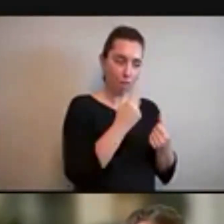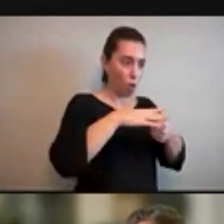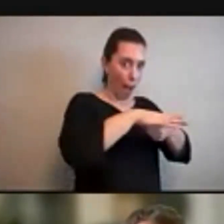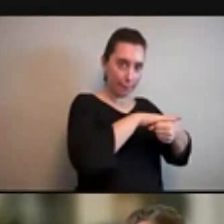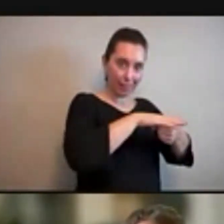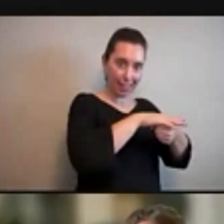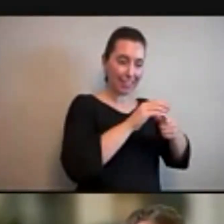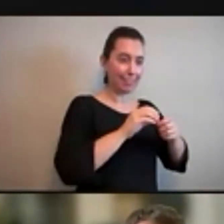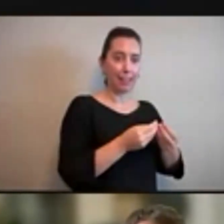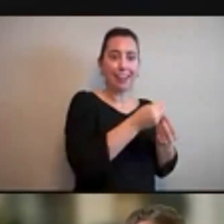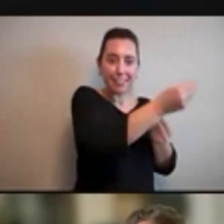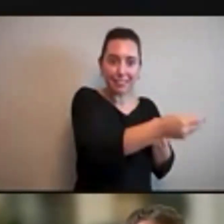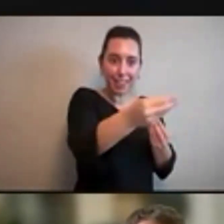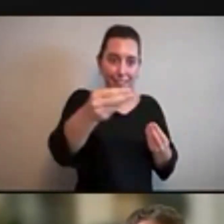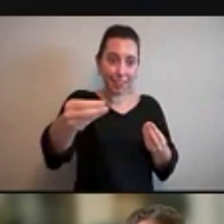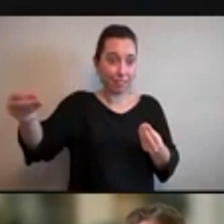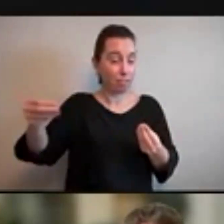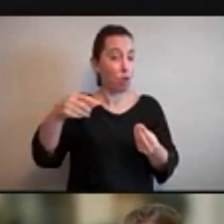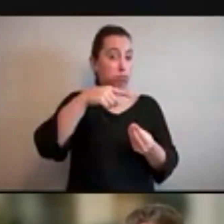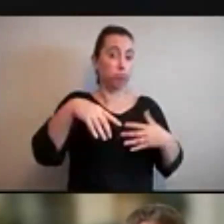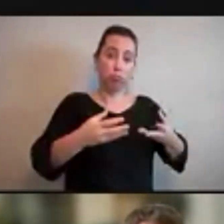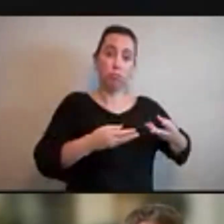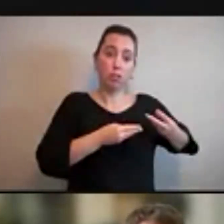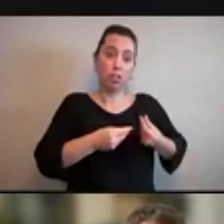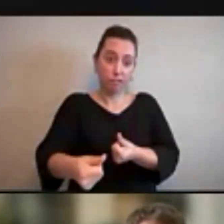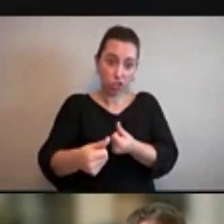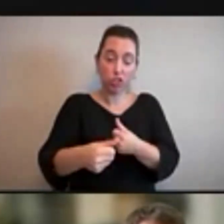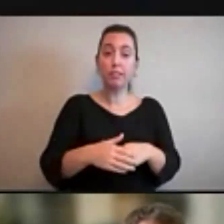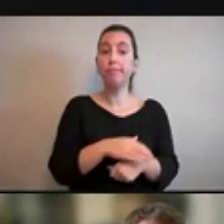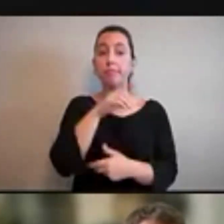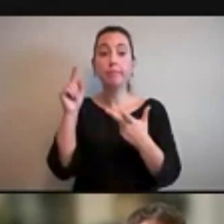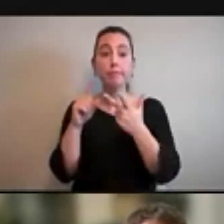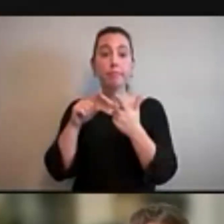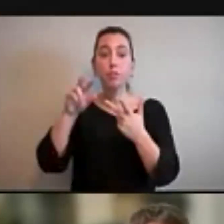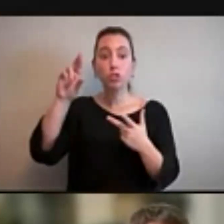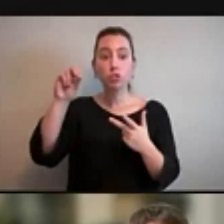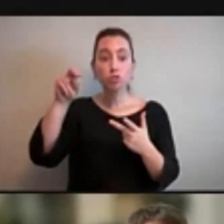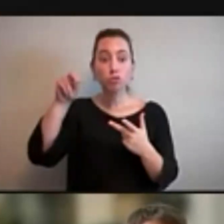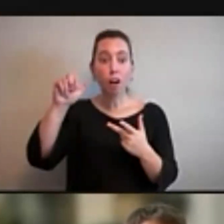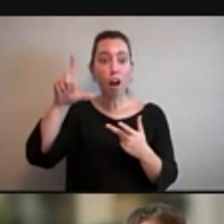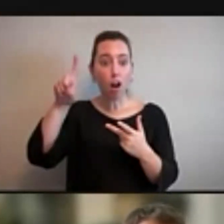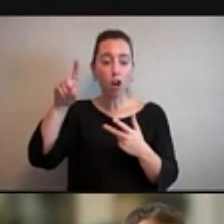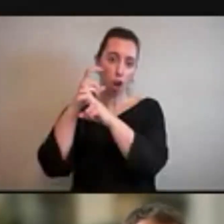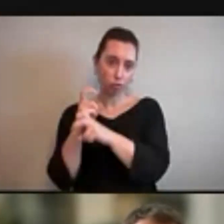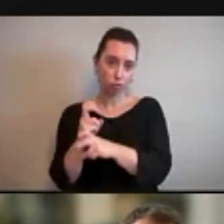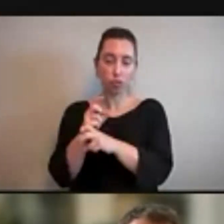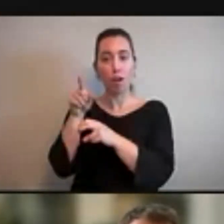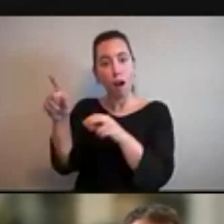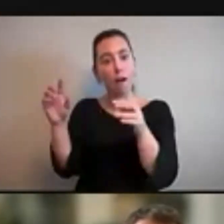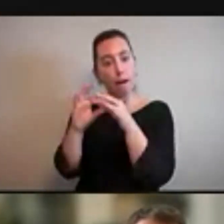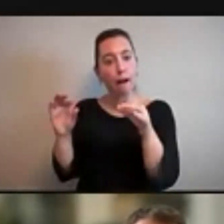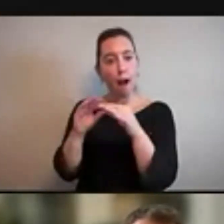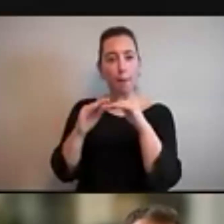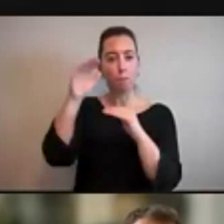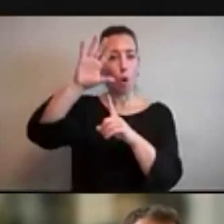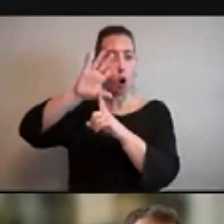just distributing it, which is a very, very efficient way of doing this. And from Austria, we are hearing about really a culture change